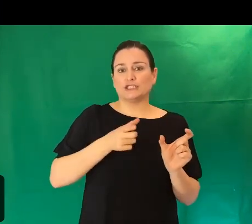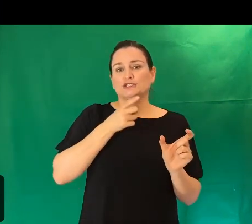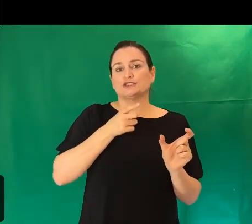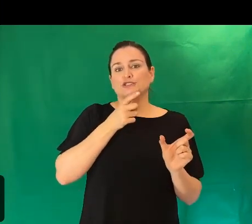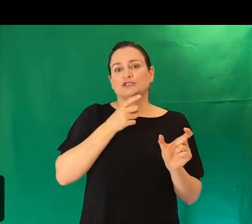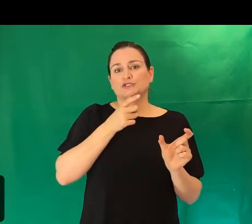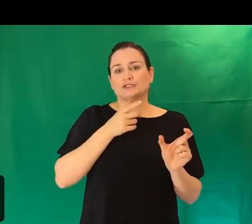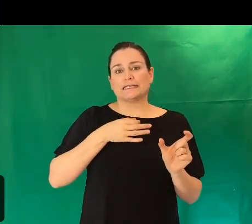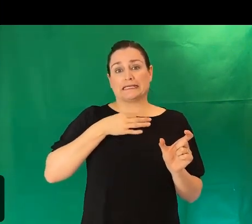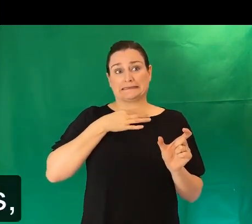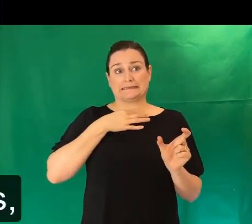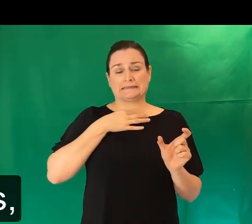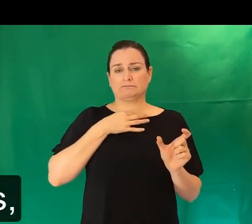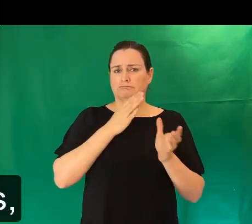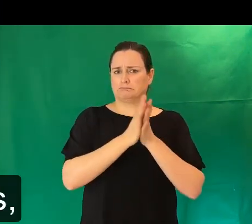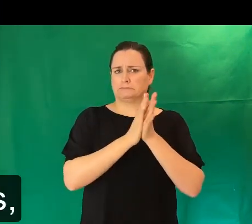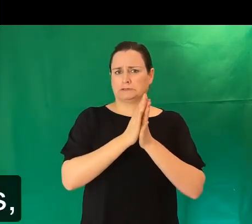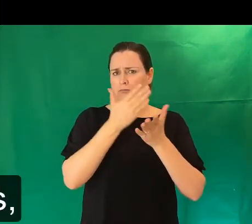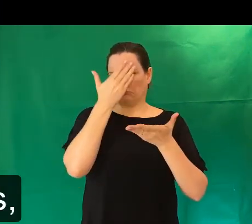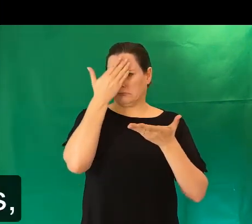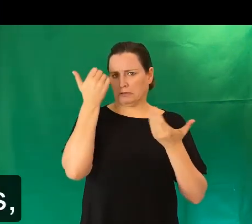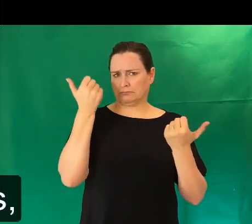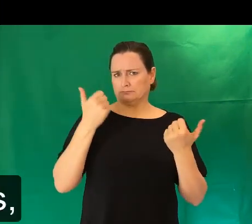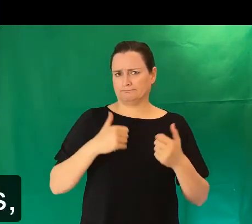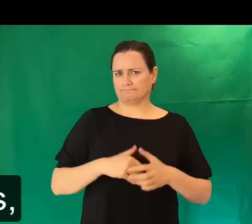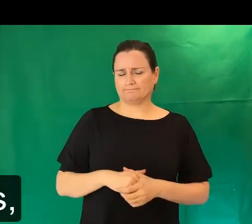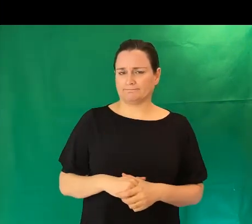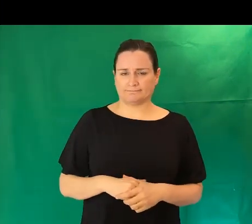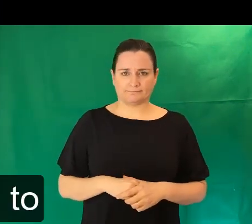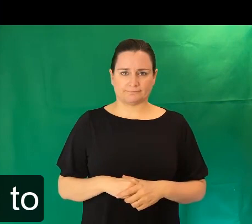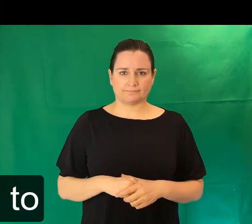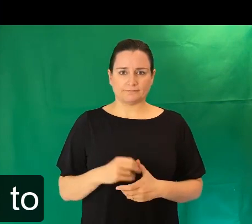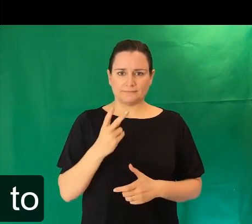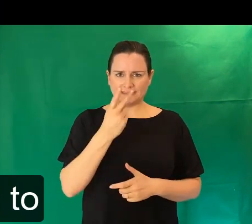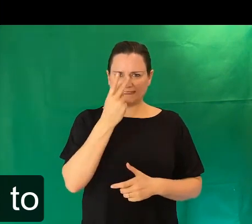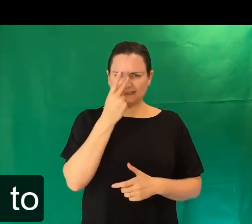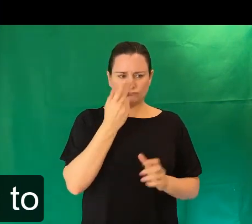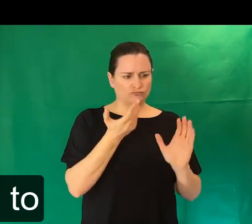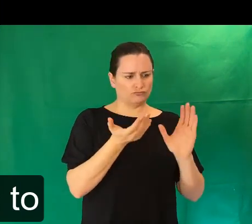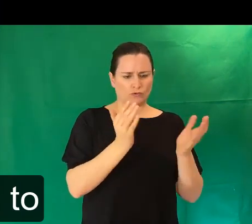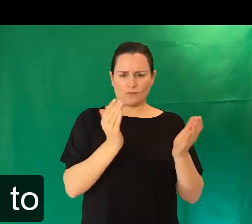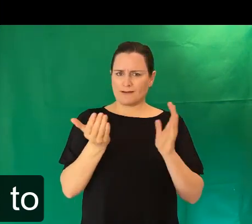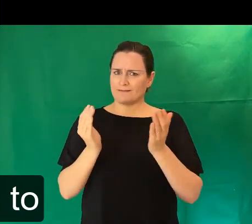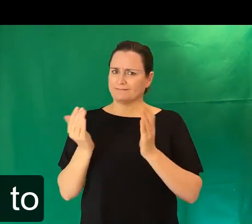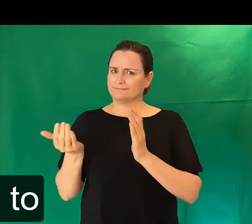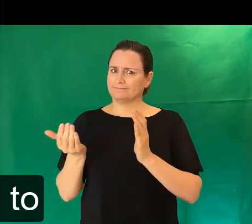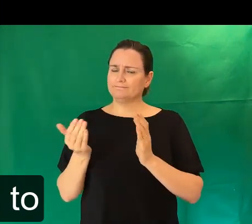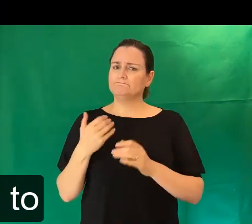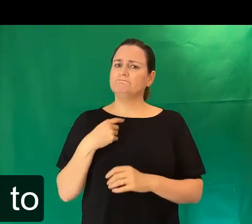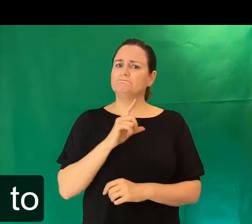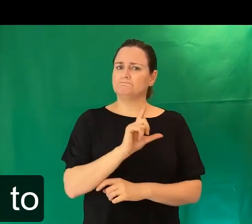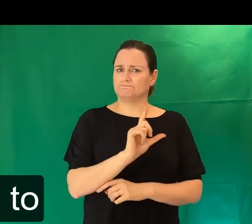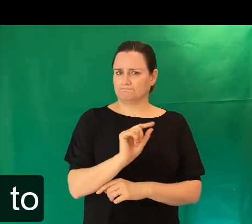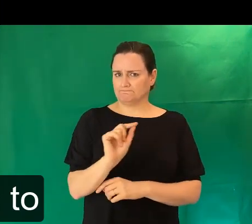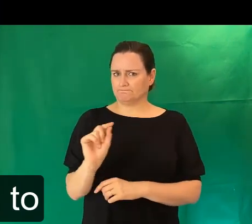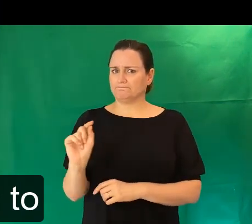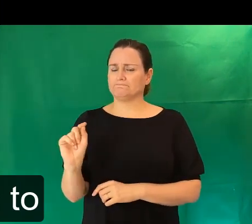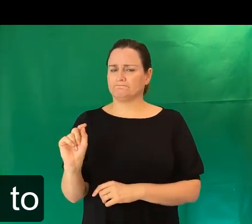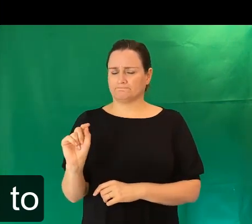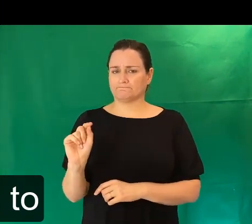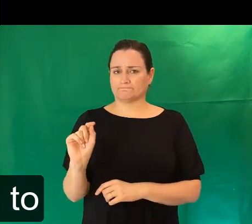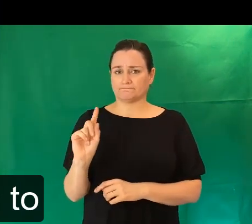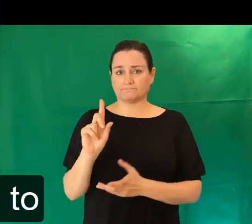speakers who do not know a sign language. And this is the brain scans which you get when you